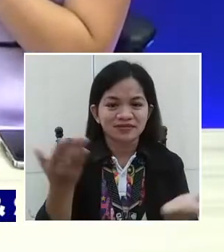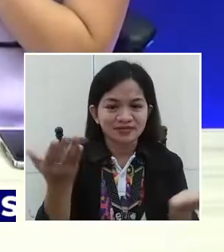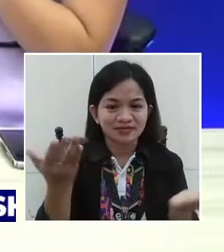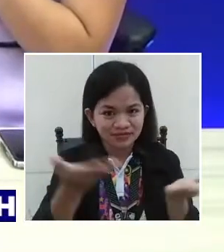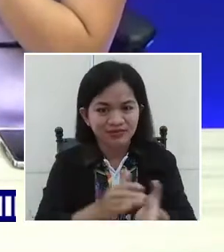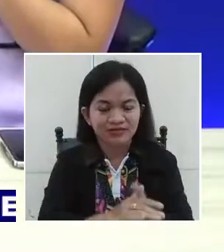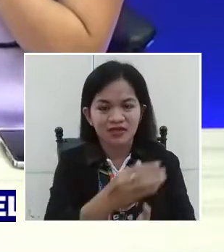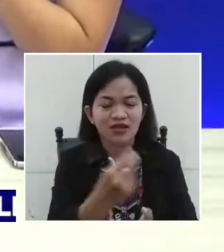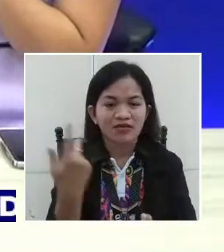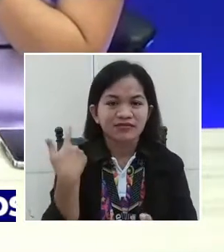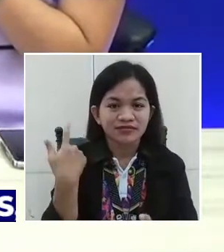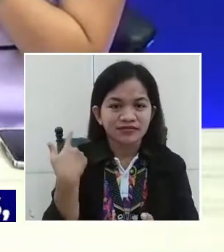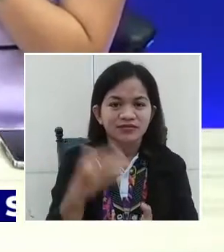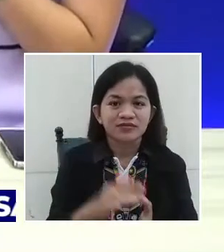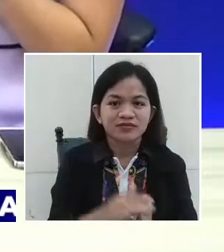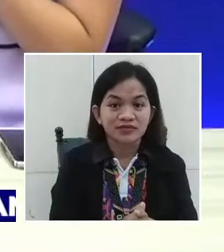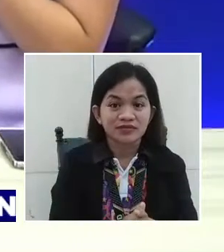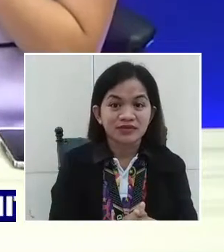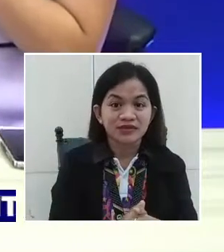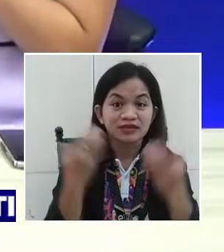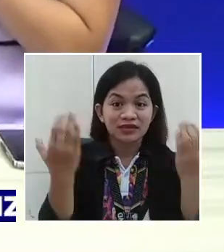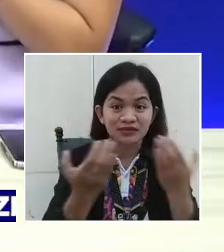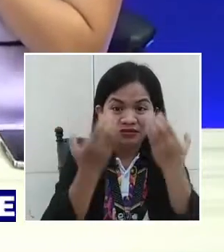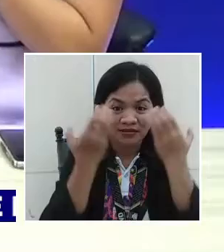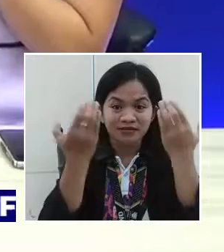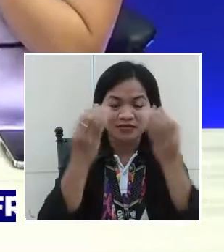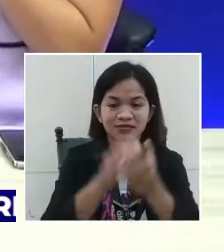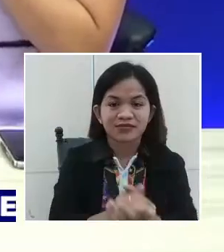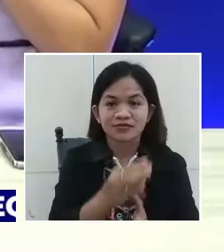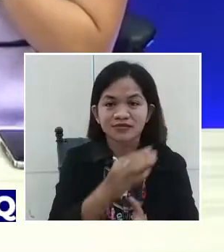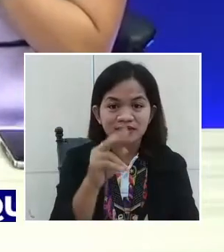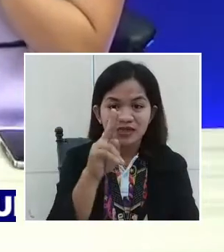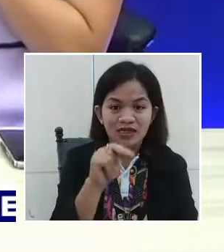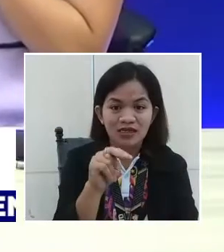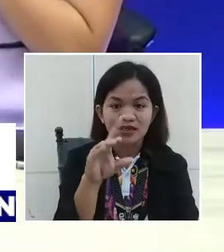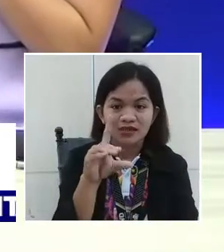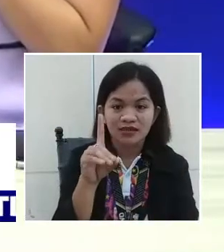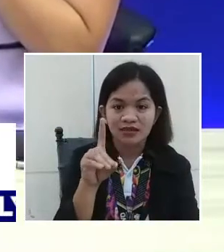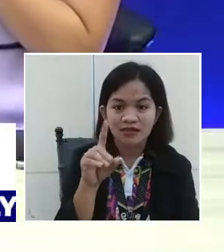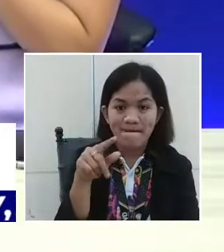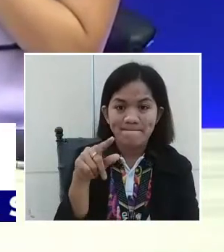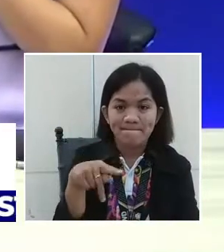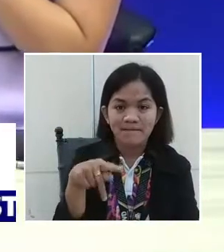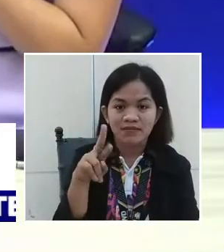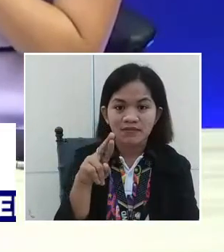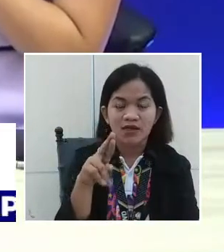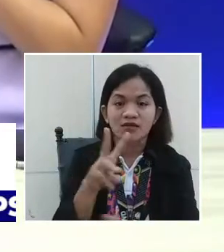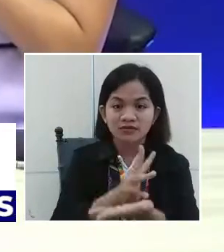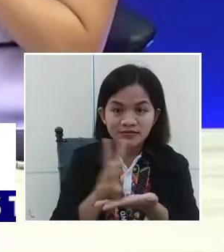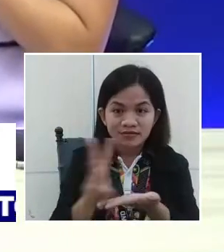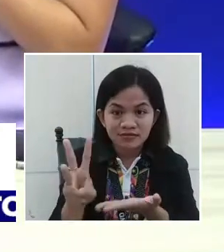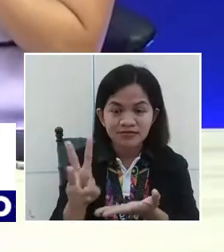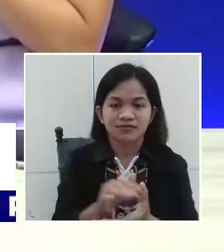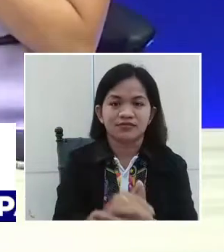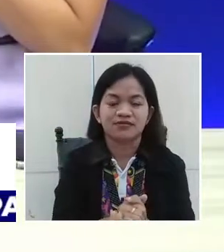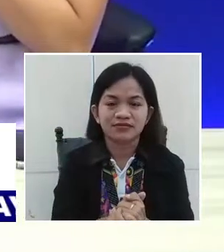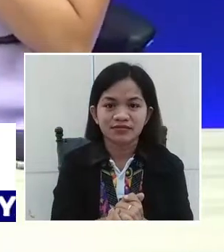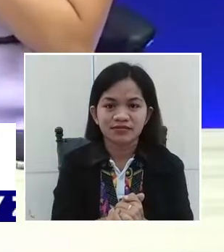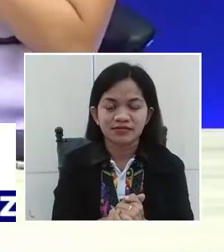are of course celebrating once again yung ating NDPR Week or our National Disability Prevention and Rehabilitation